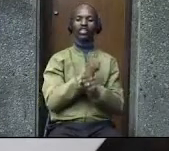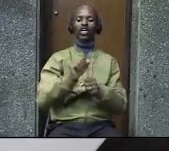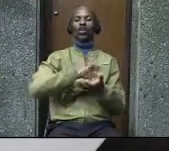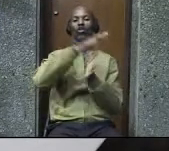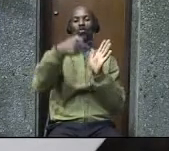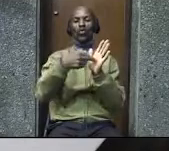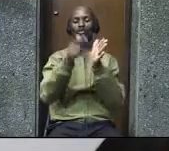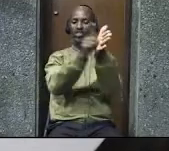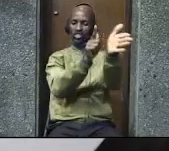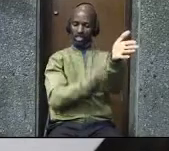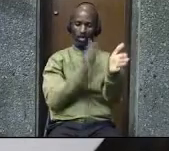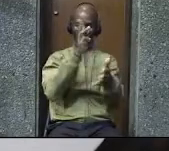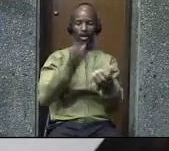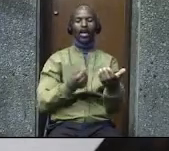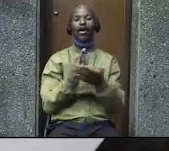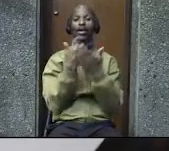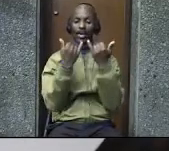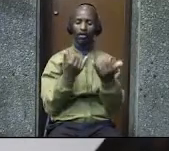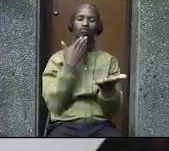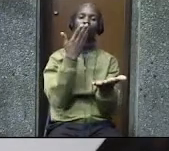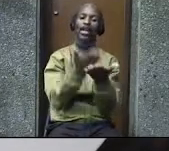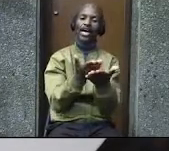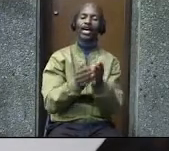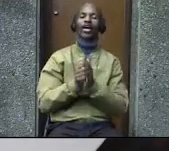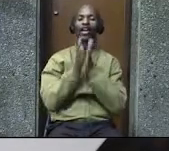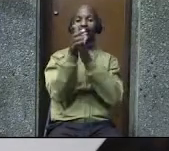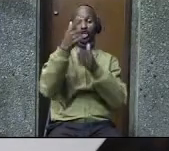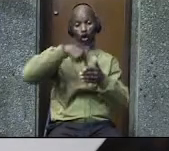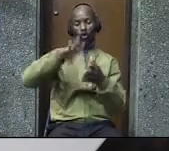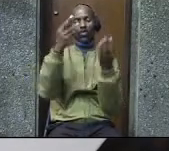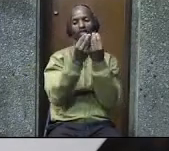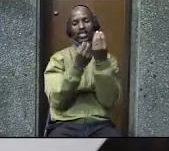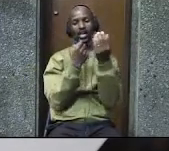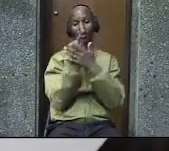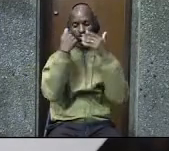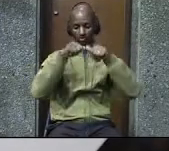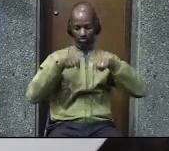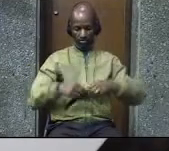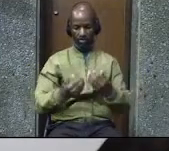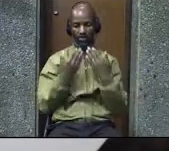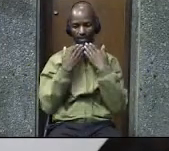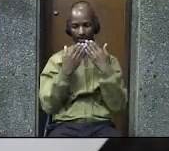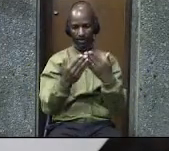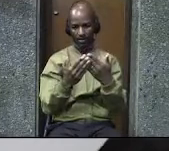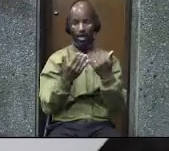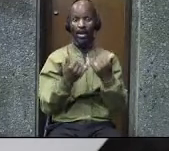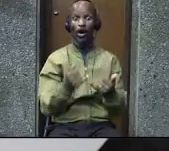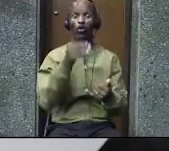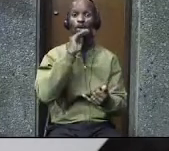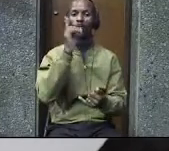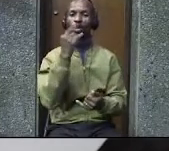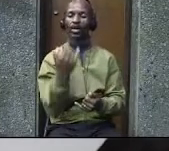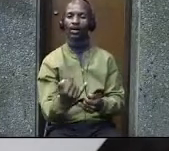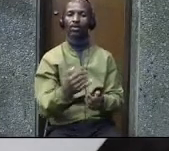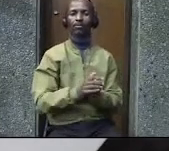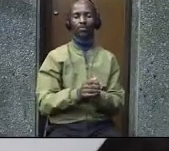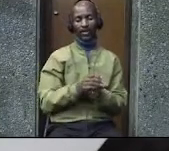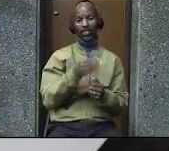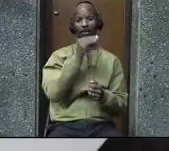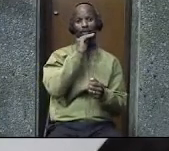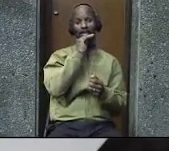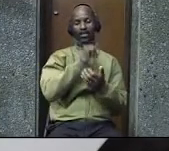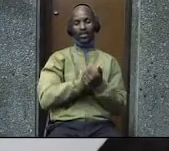of the legislature will apply and govern all the engagements today. I thank you. What does that mean? It